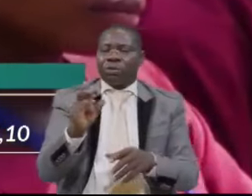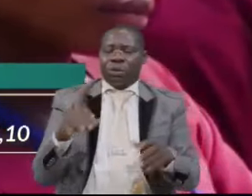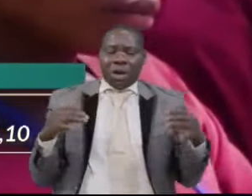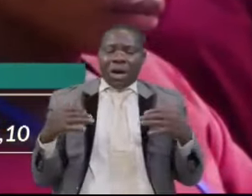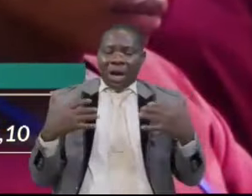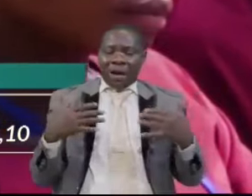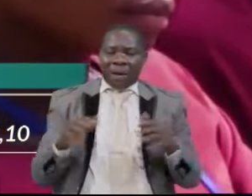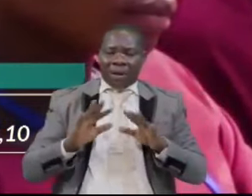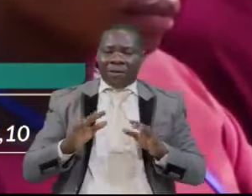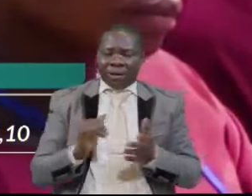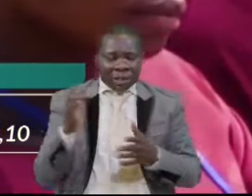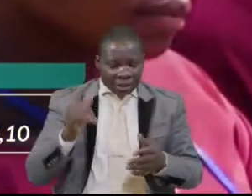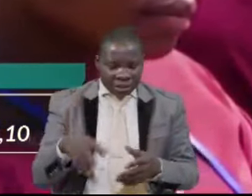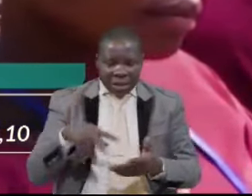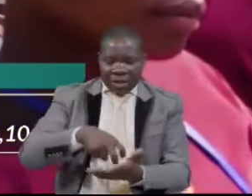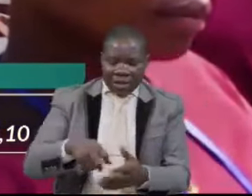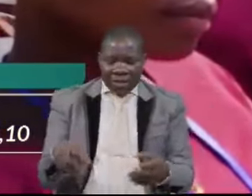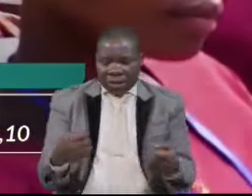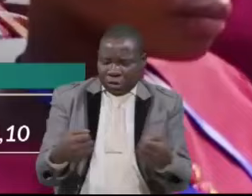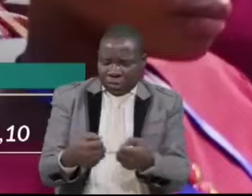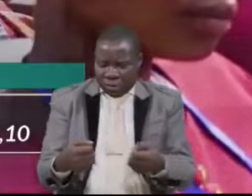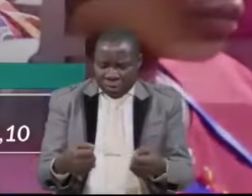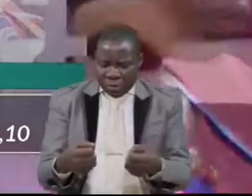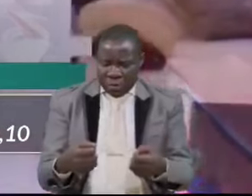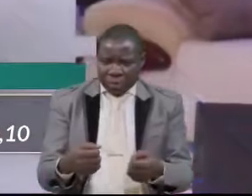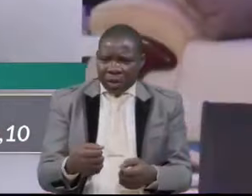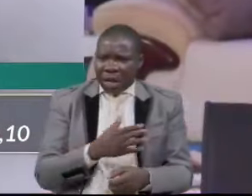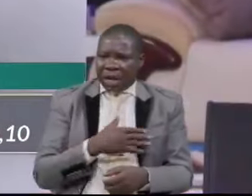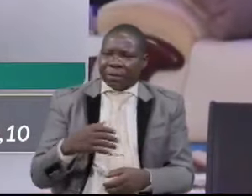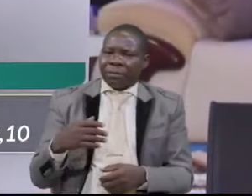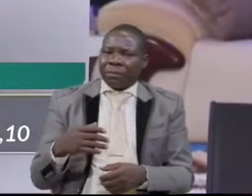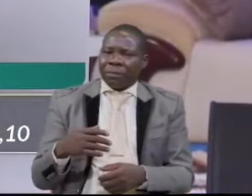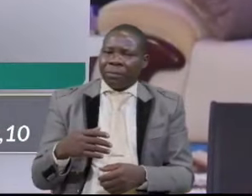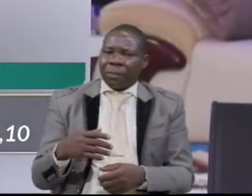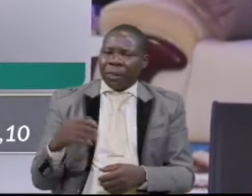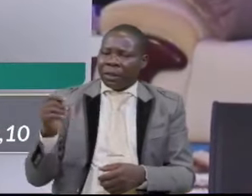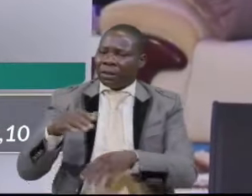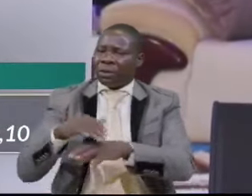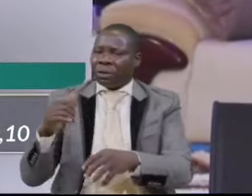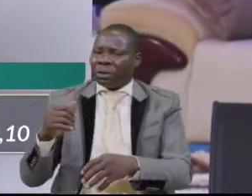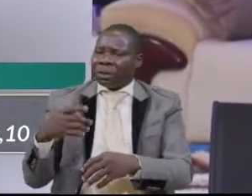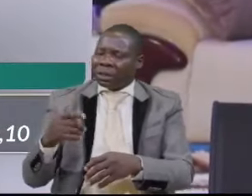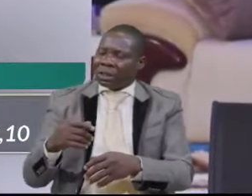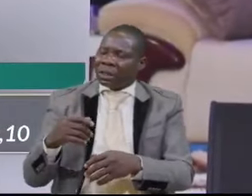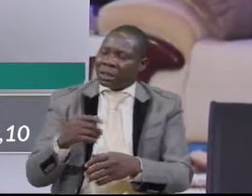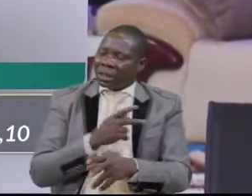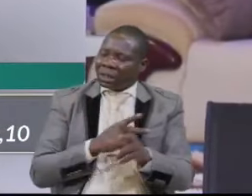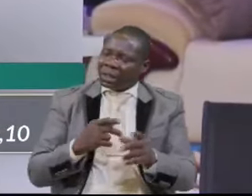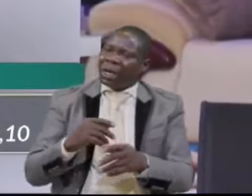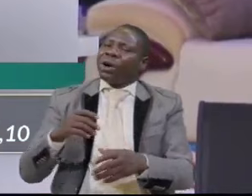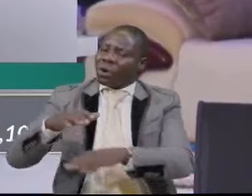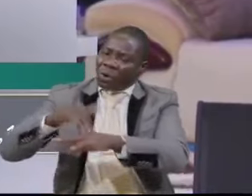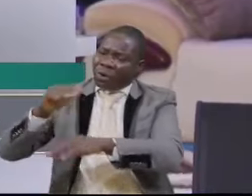to the problem that was confronting the king. And said, call Daniel, call Daniel, call Daniel. He's the one man in